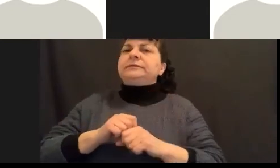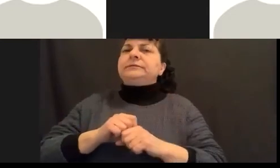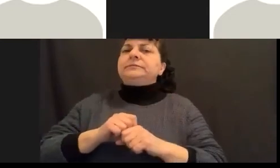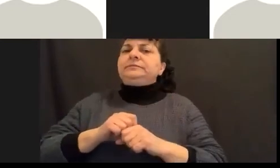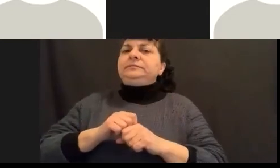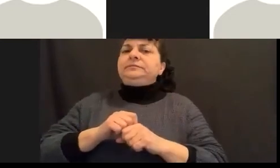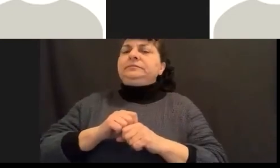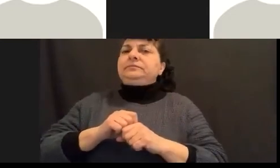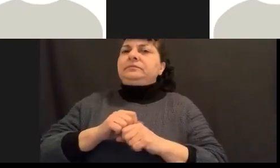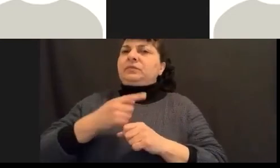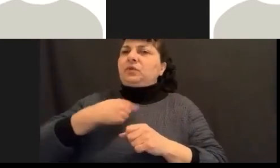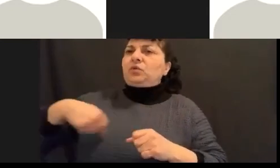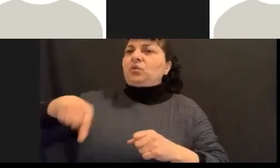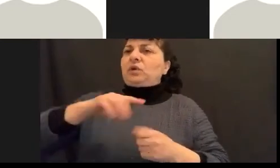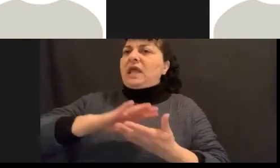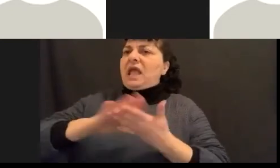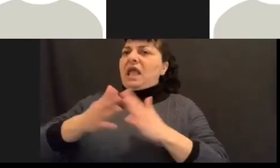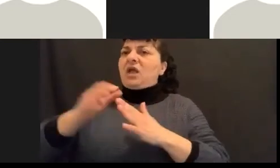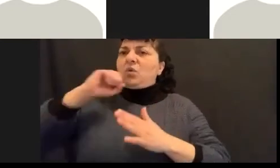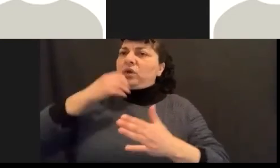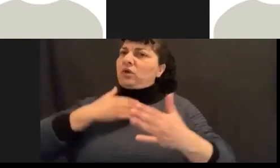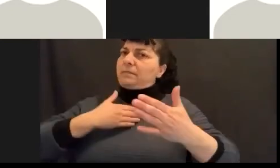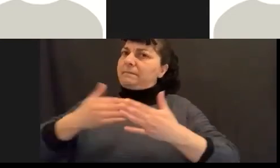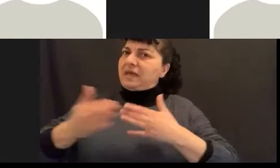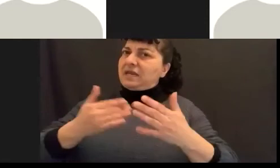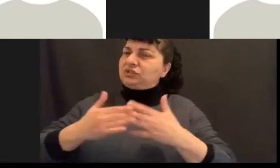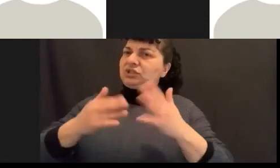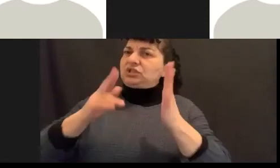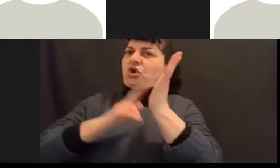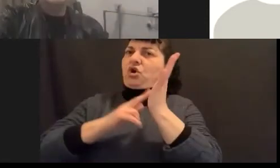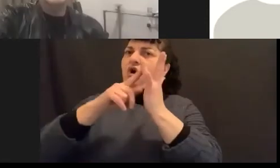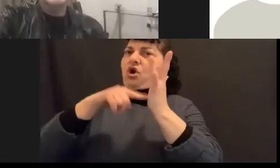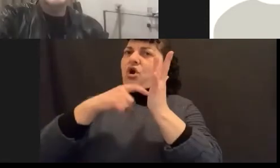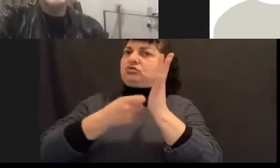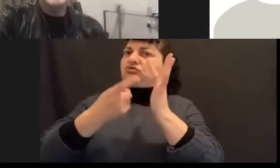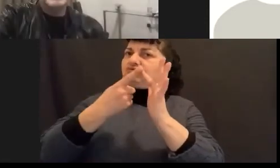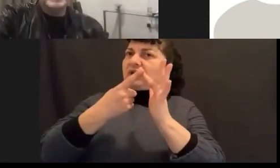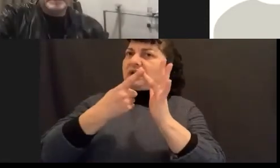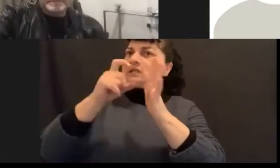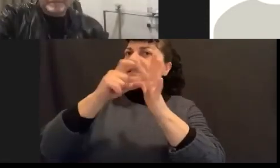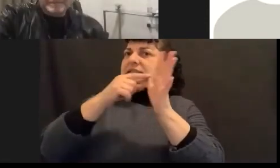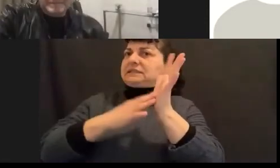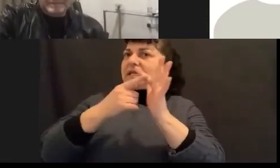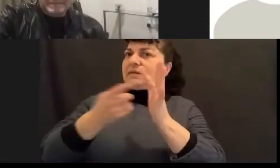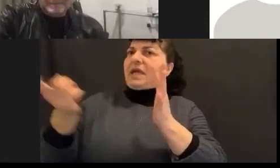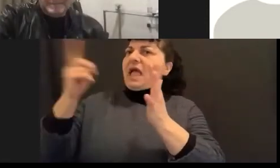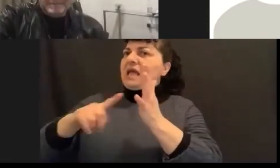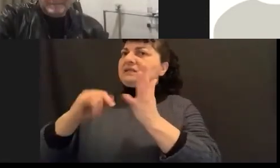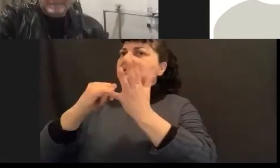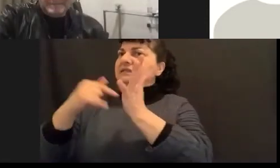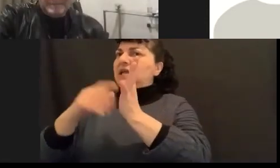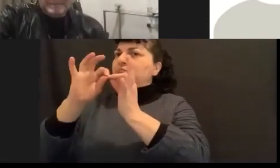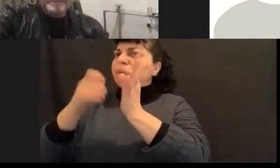we're managing the Notre Dame campus and St Brendan's, because they're on the same campus and they're co-located. Just while